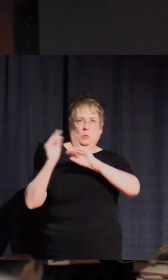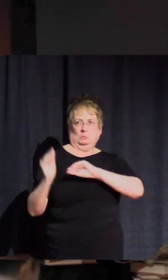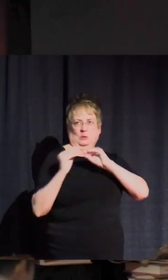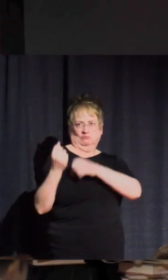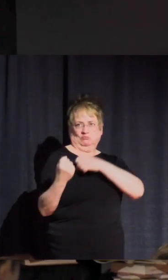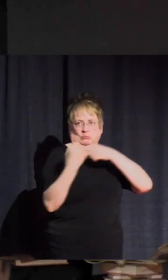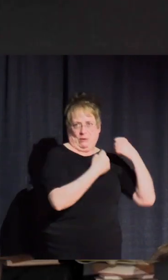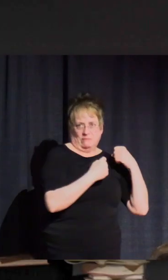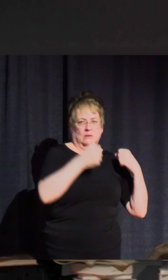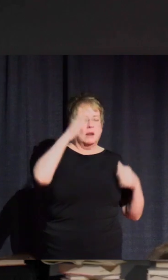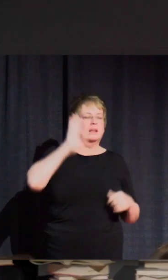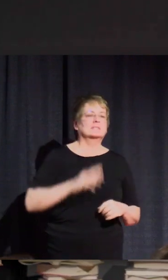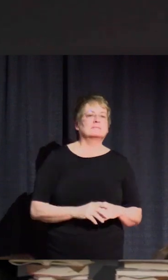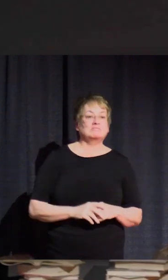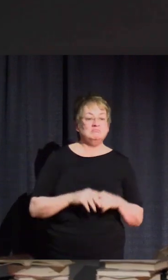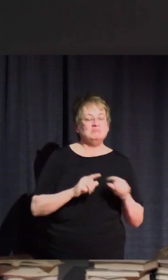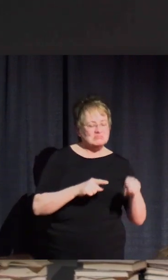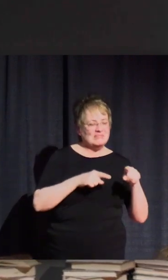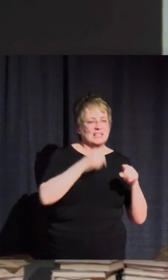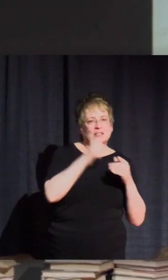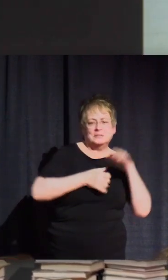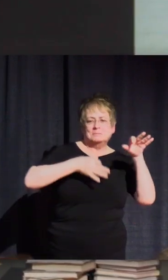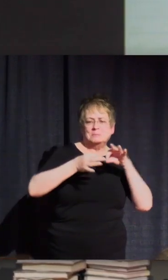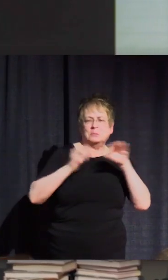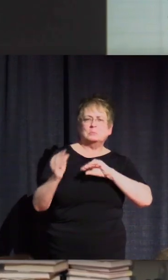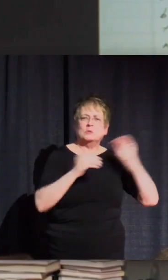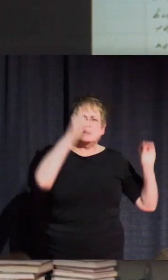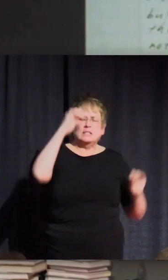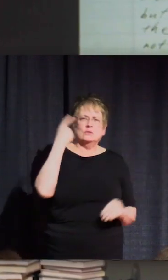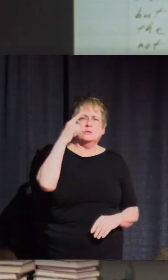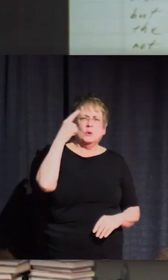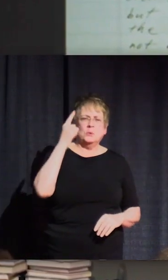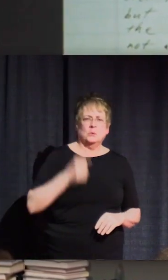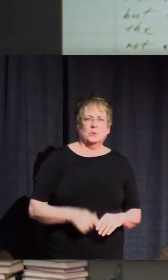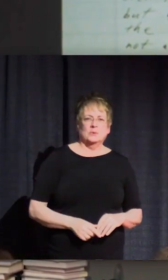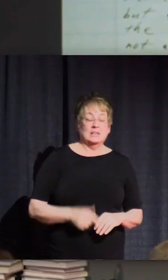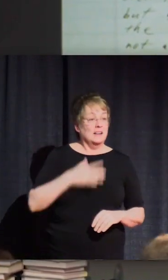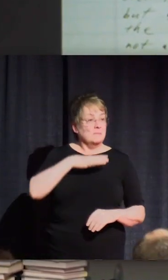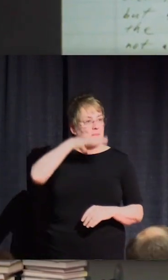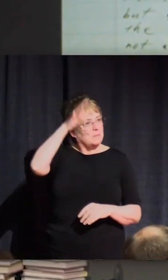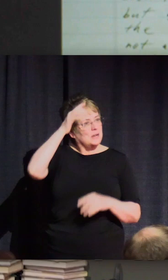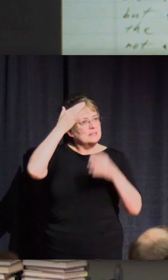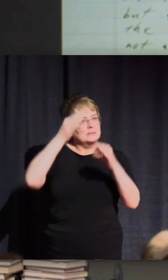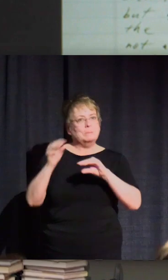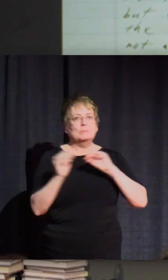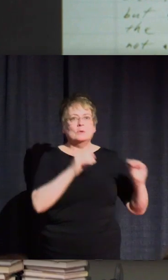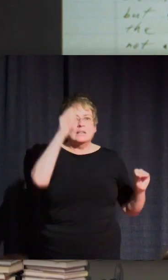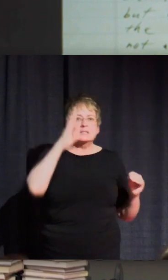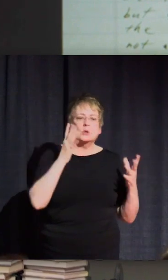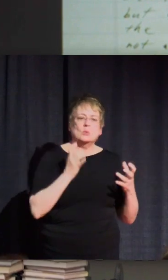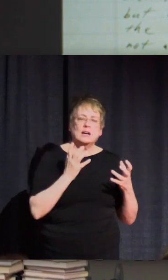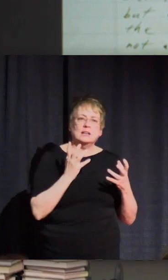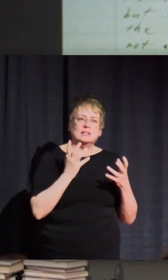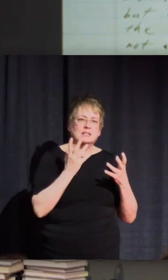on their big trip. And in this letter, they talked about why they wanted to move to Alaska. My parents chose to move to Alaska because they